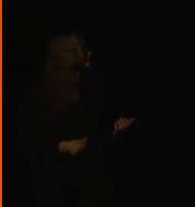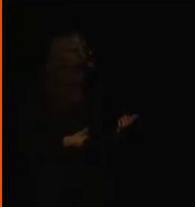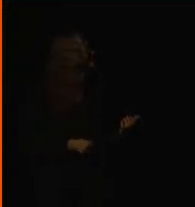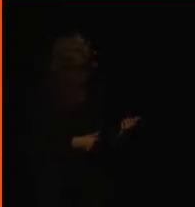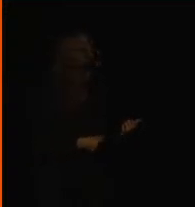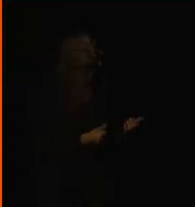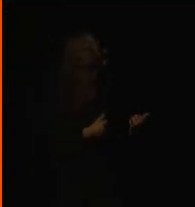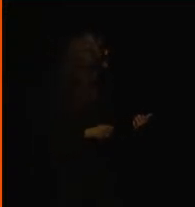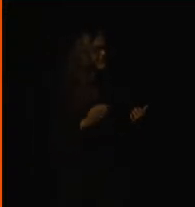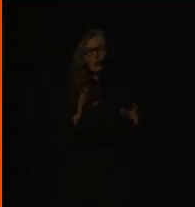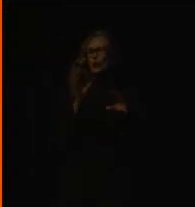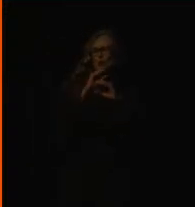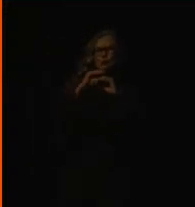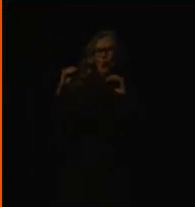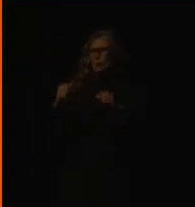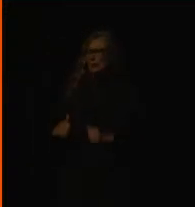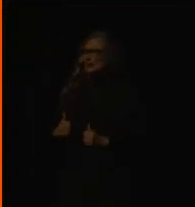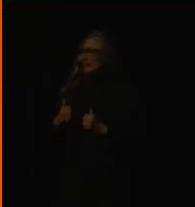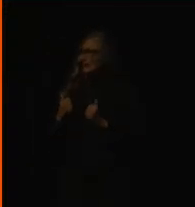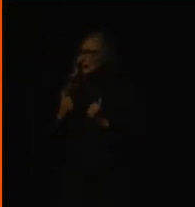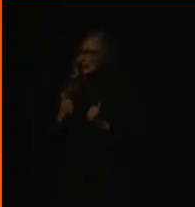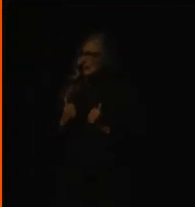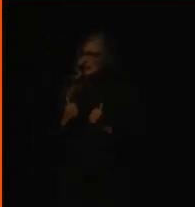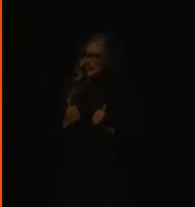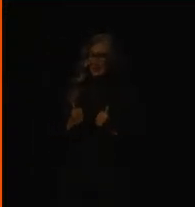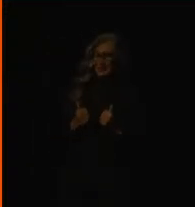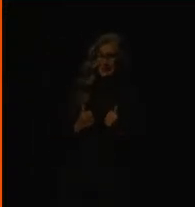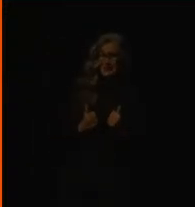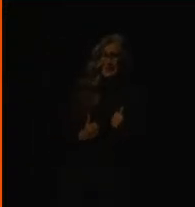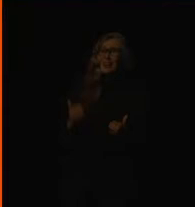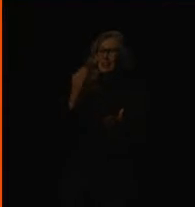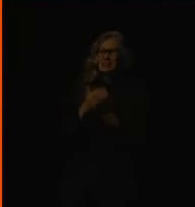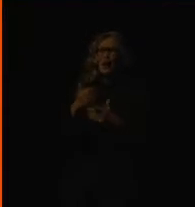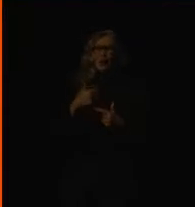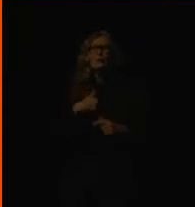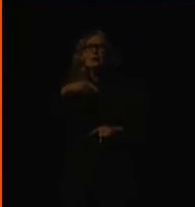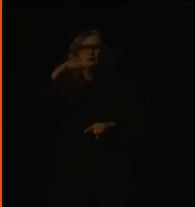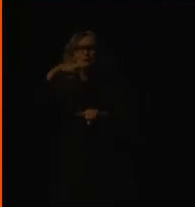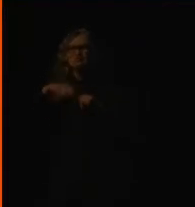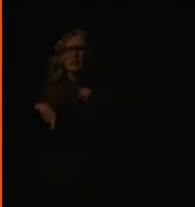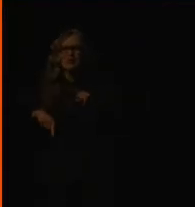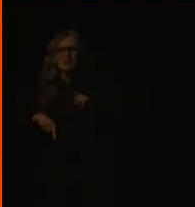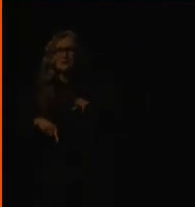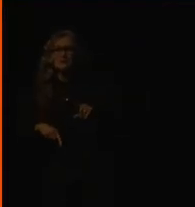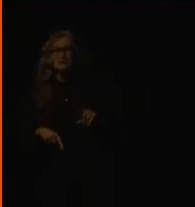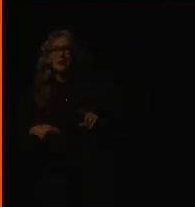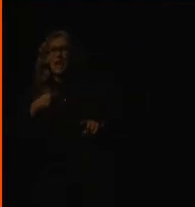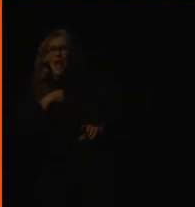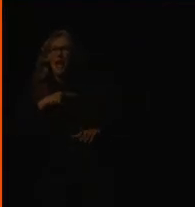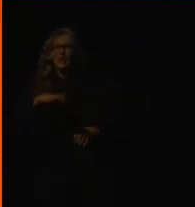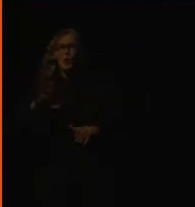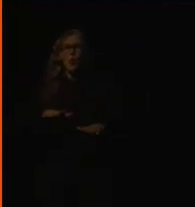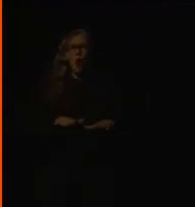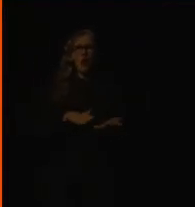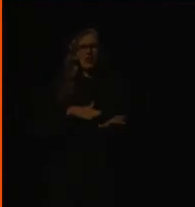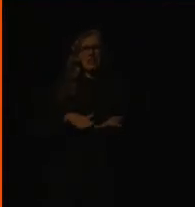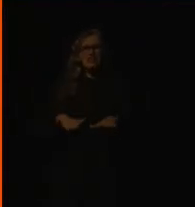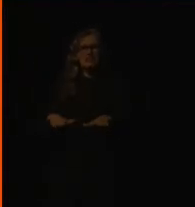Nobody living can ever stop me as I go